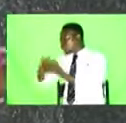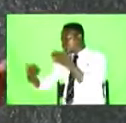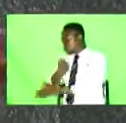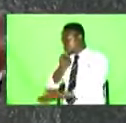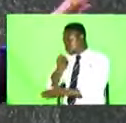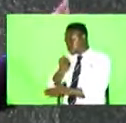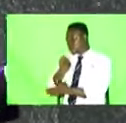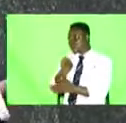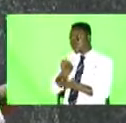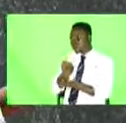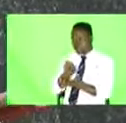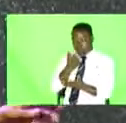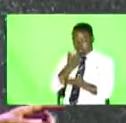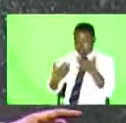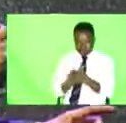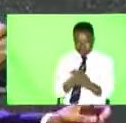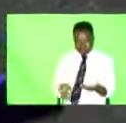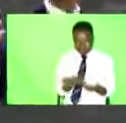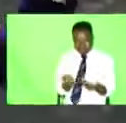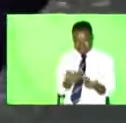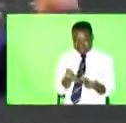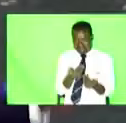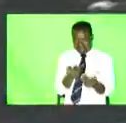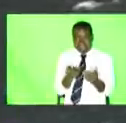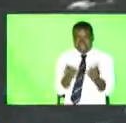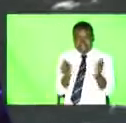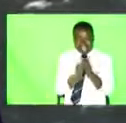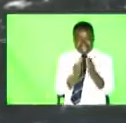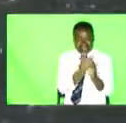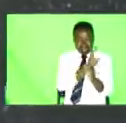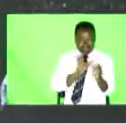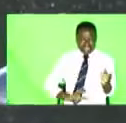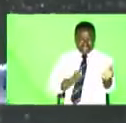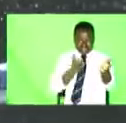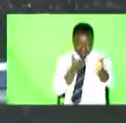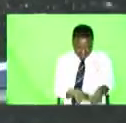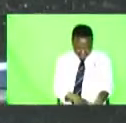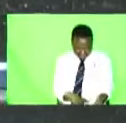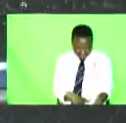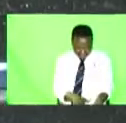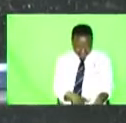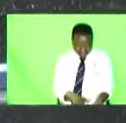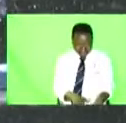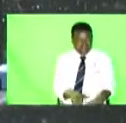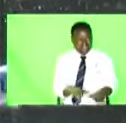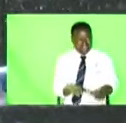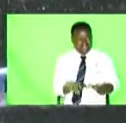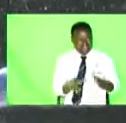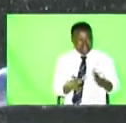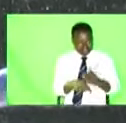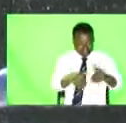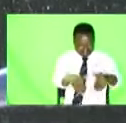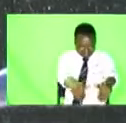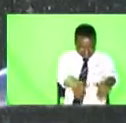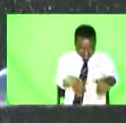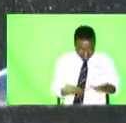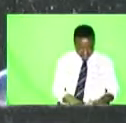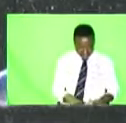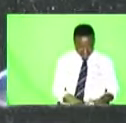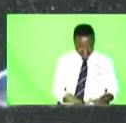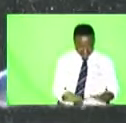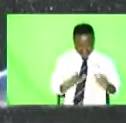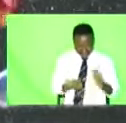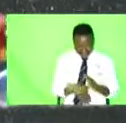The gospel is simple. That Christ died. That he was buried. That he